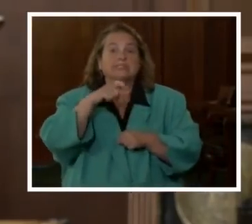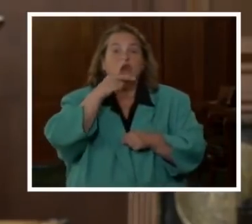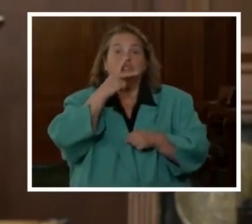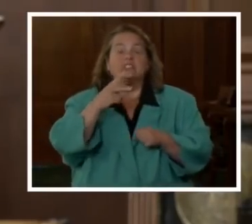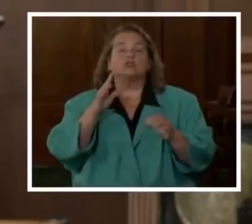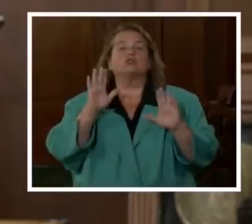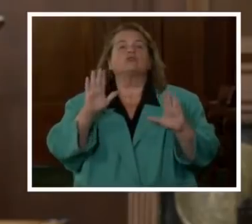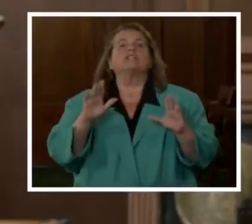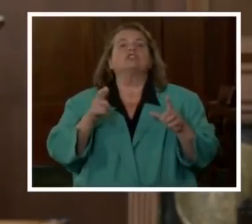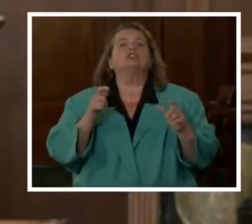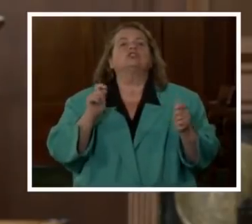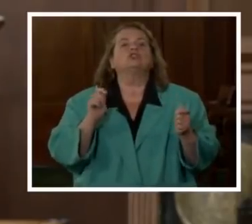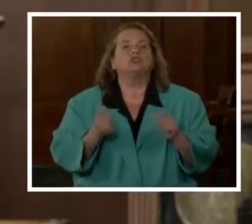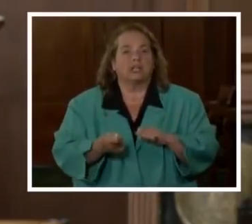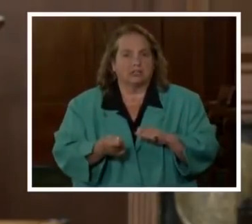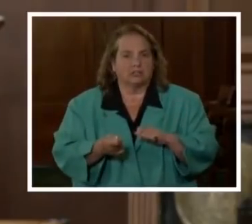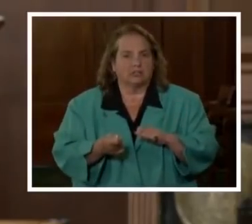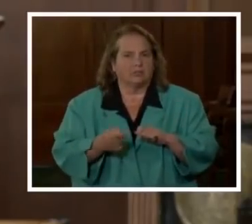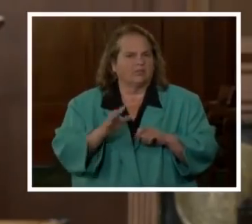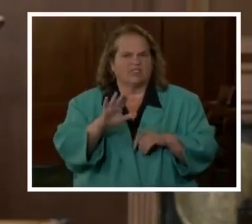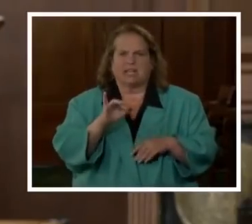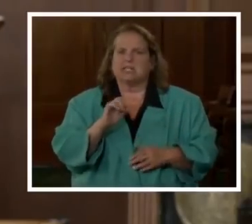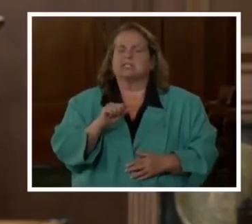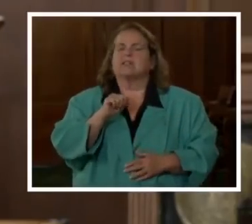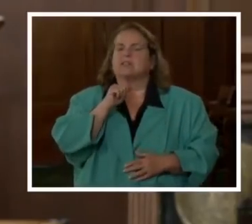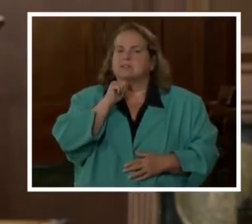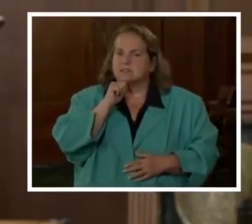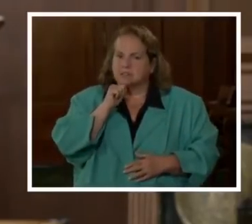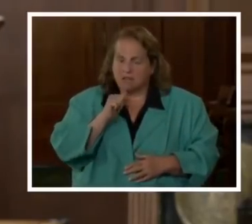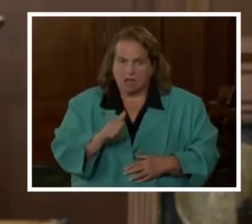change. This was not